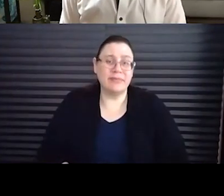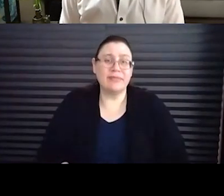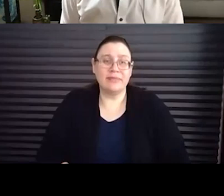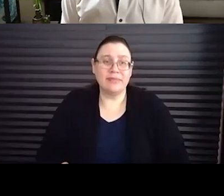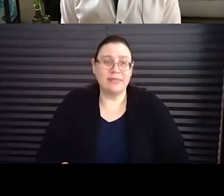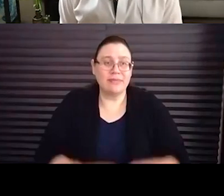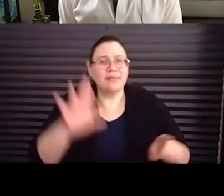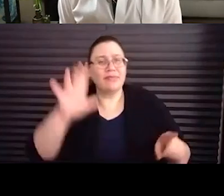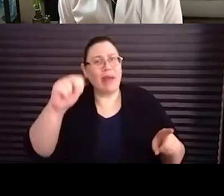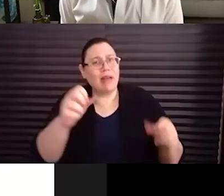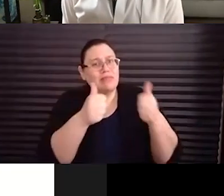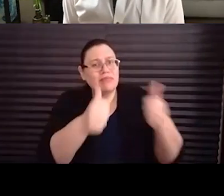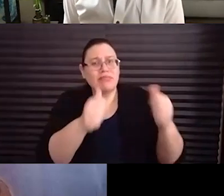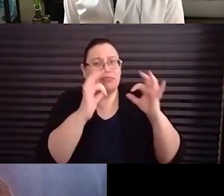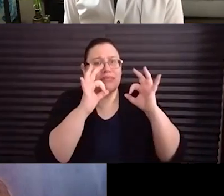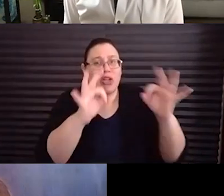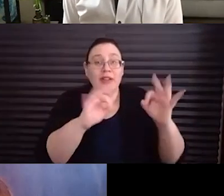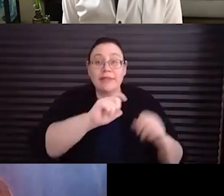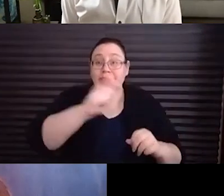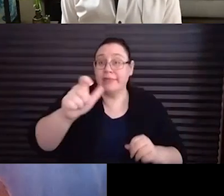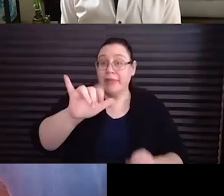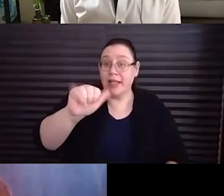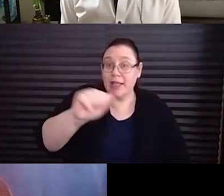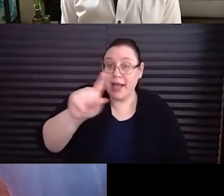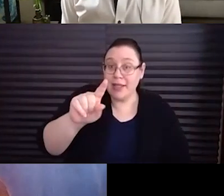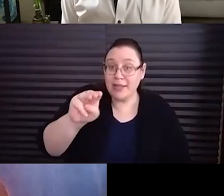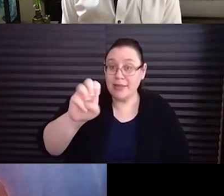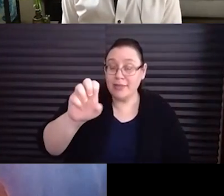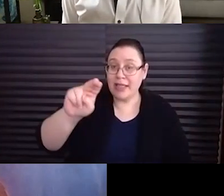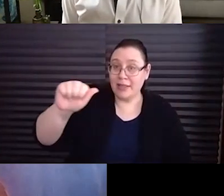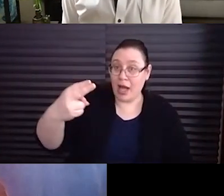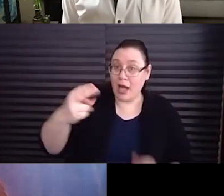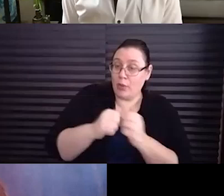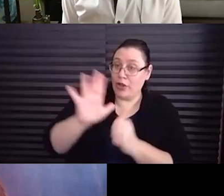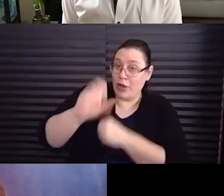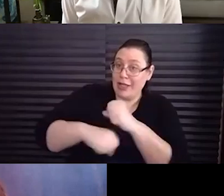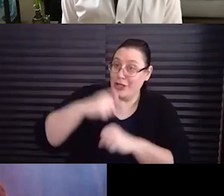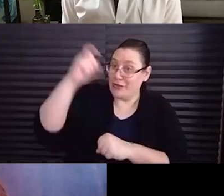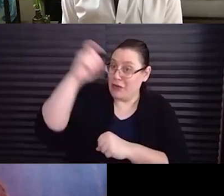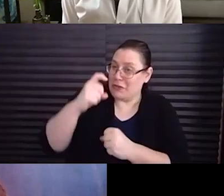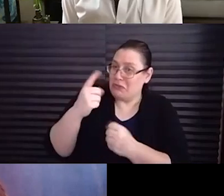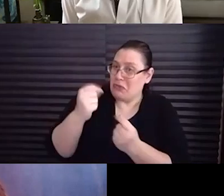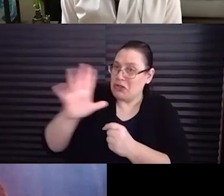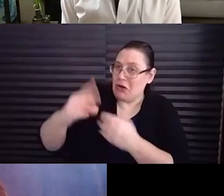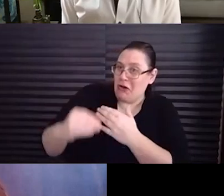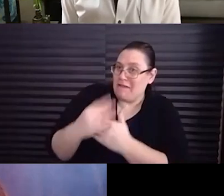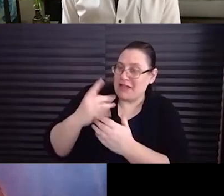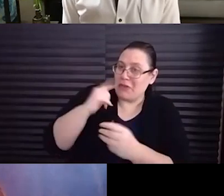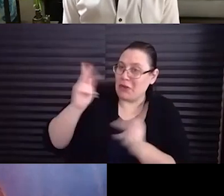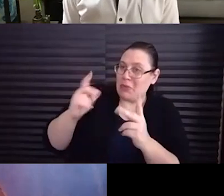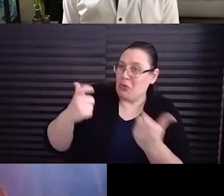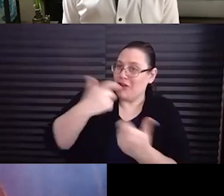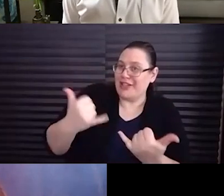Cheers to that. Yasmina, in your years of wisdom, what advice would you leave the people